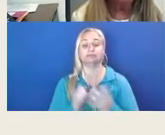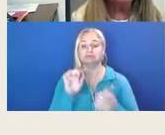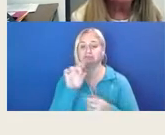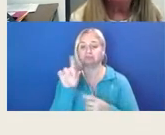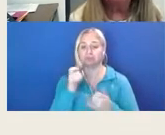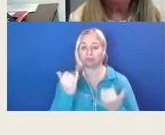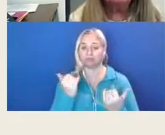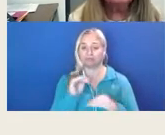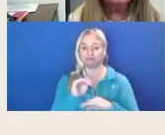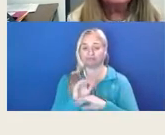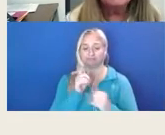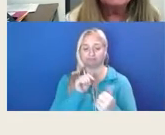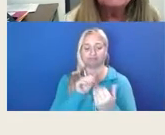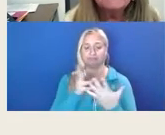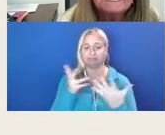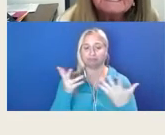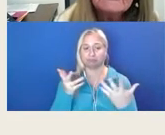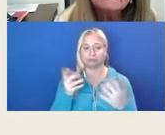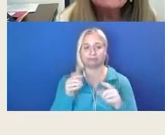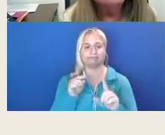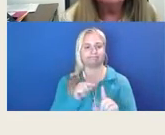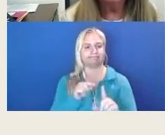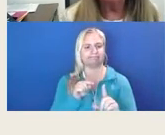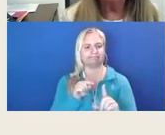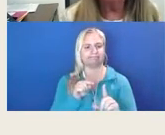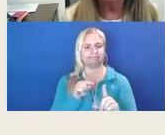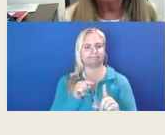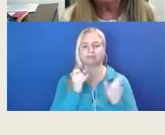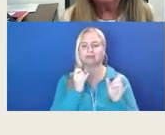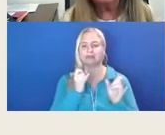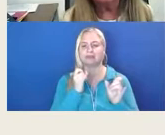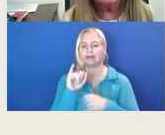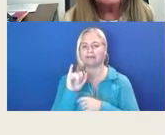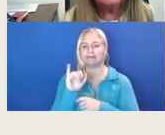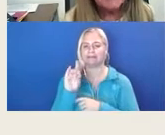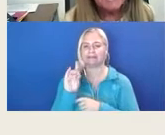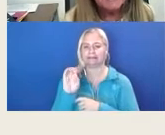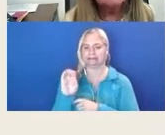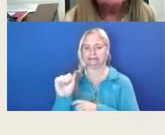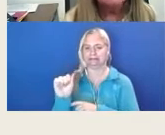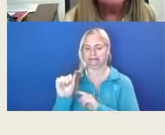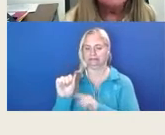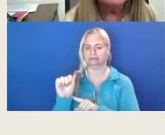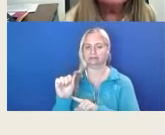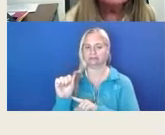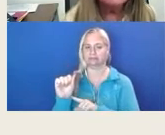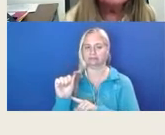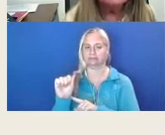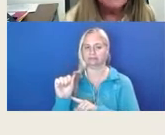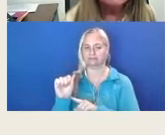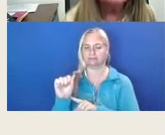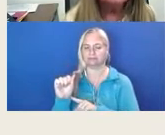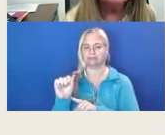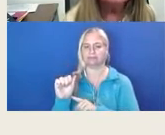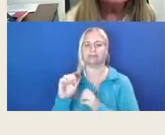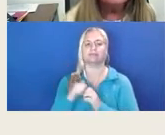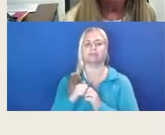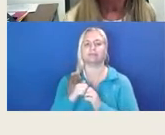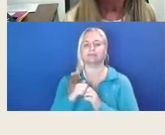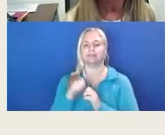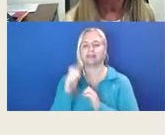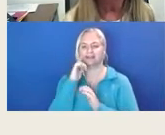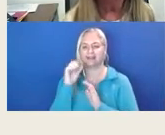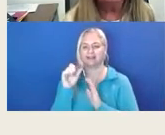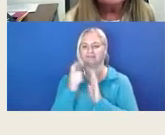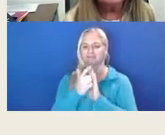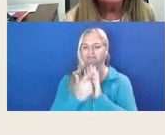address tonight. First, just how does the Individuals with Disabilities Education Act, our IDEA statute,